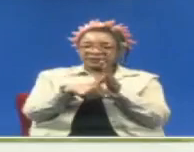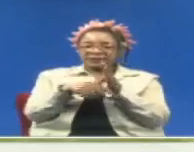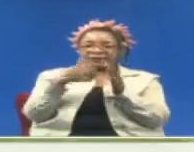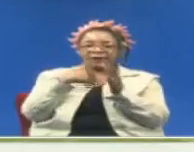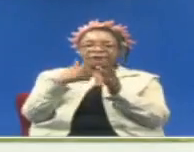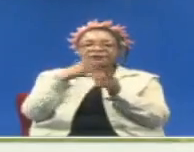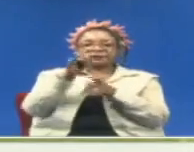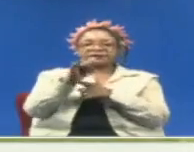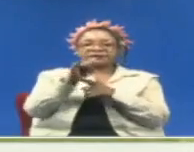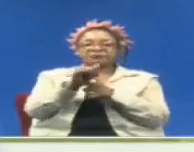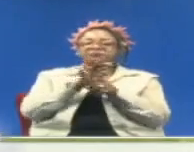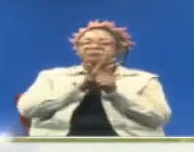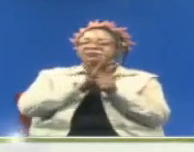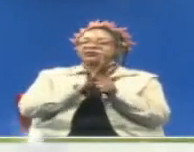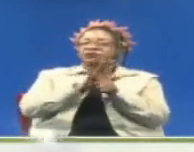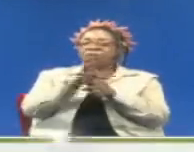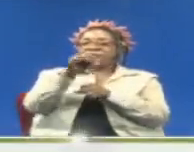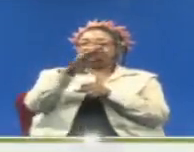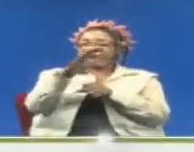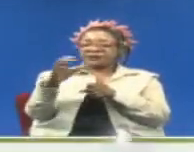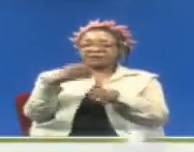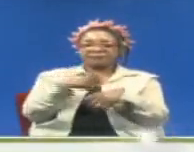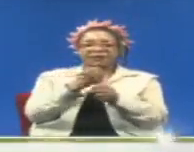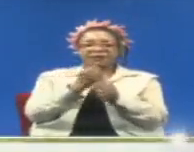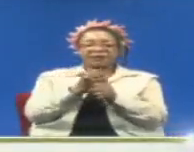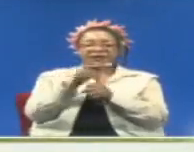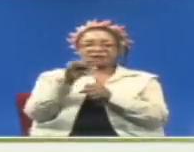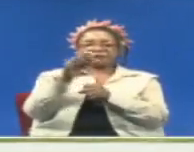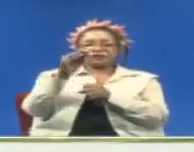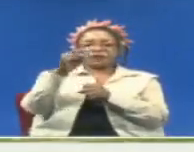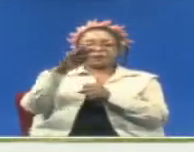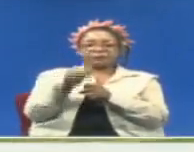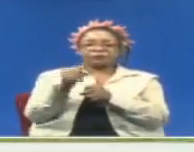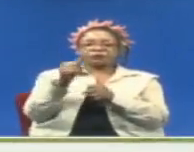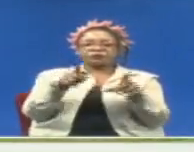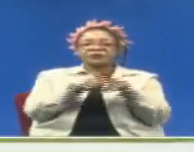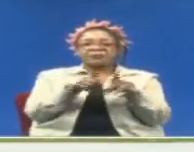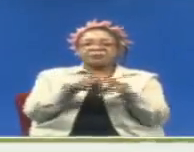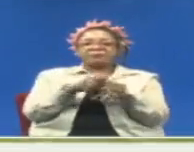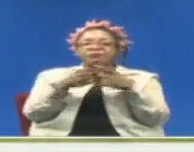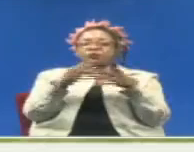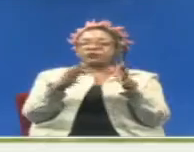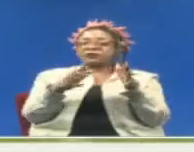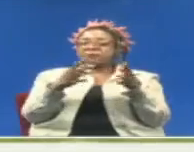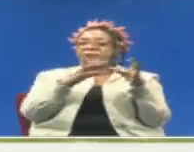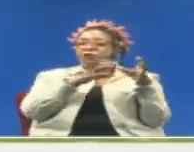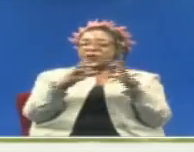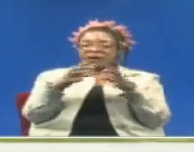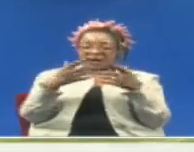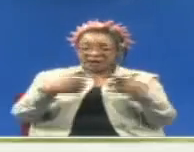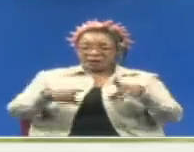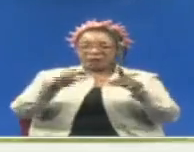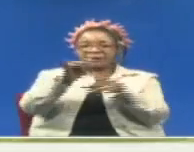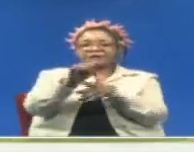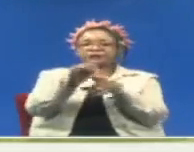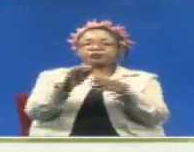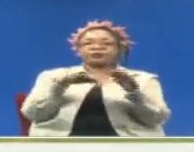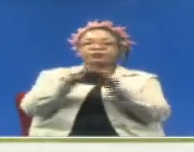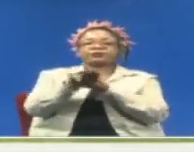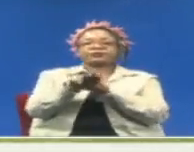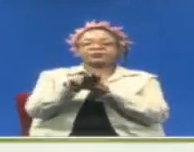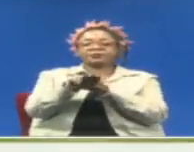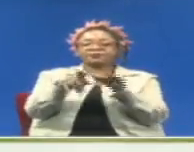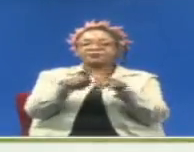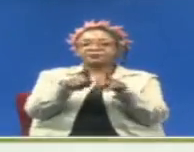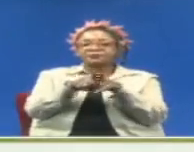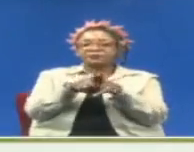piled more pressure on AFC Leopards, forcing Casey Odhiambo to also lose the ball, allowing Amwai to turn from provider to scorer as he